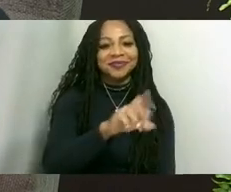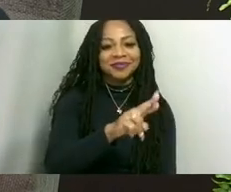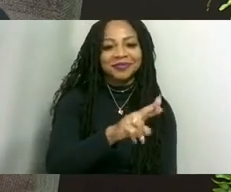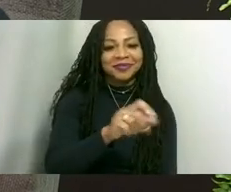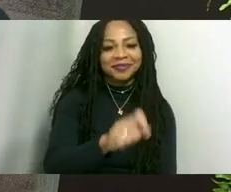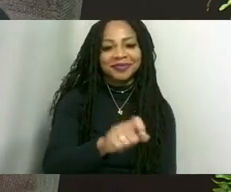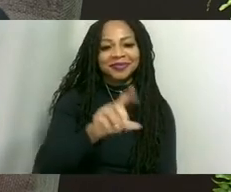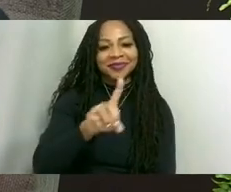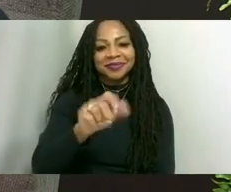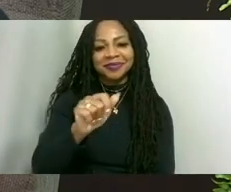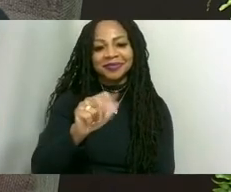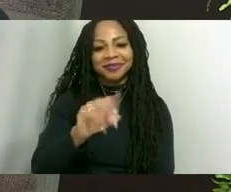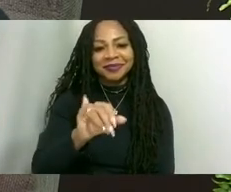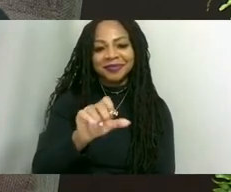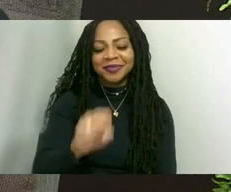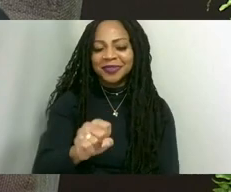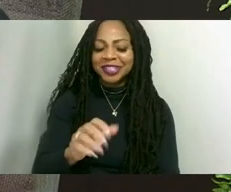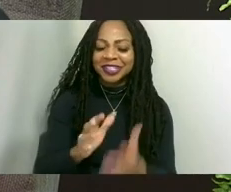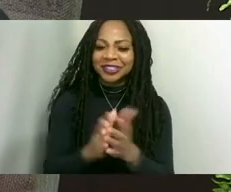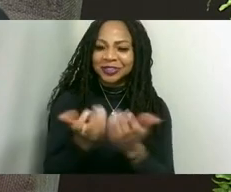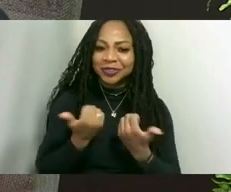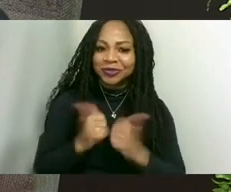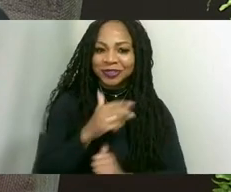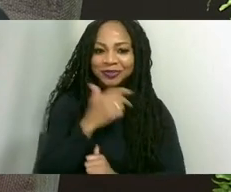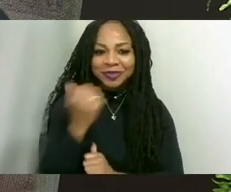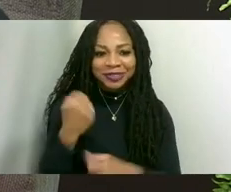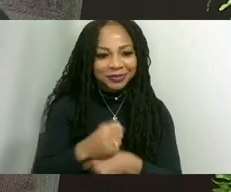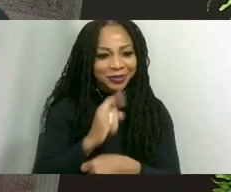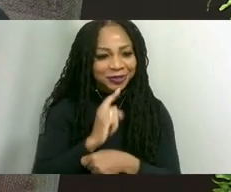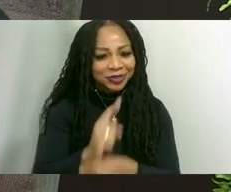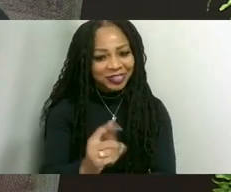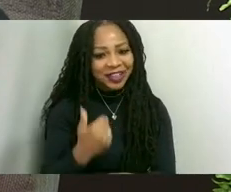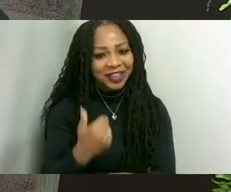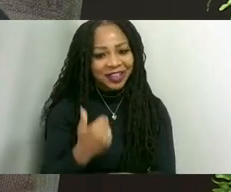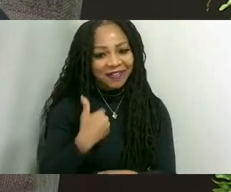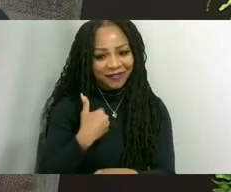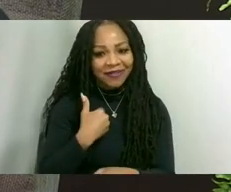to make sure that we have